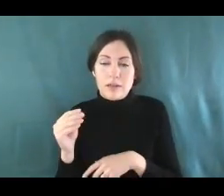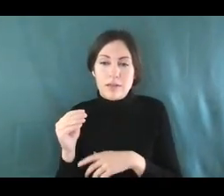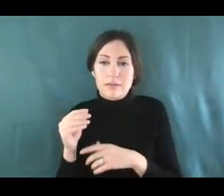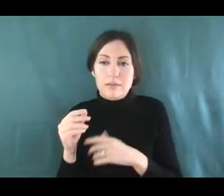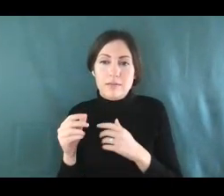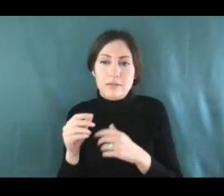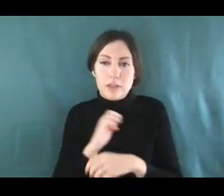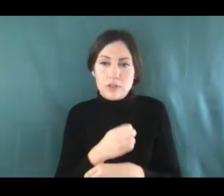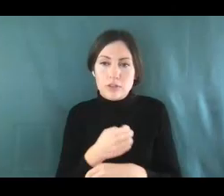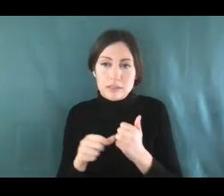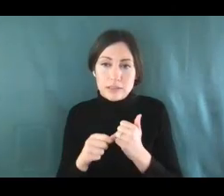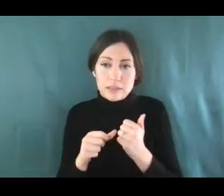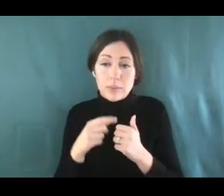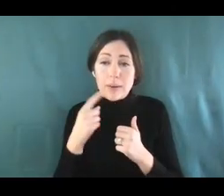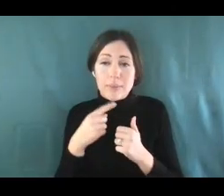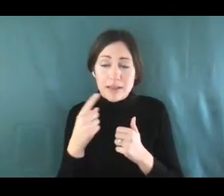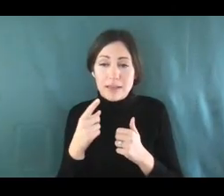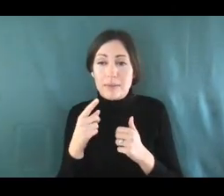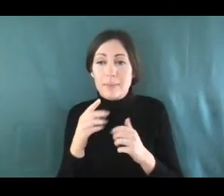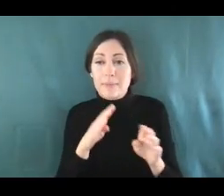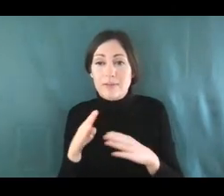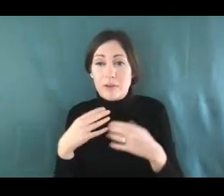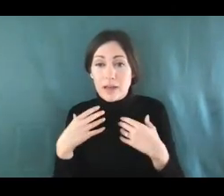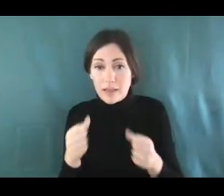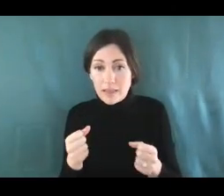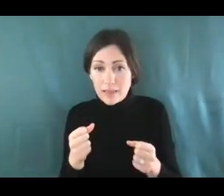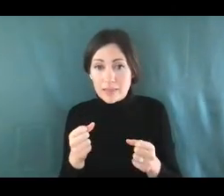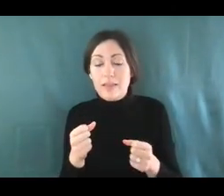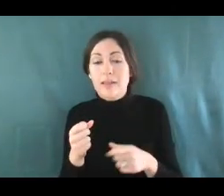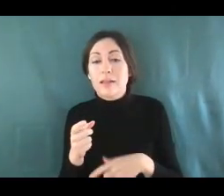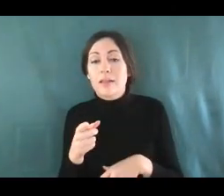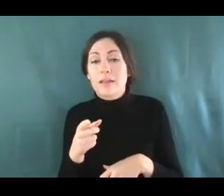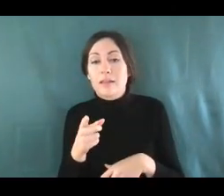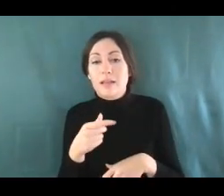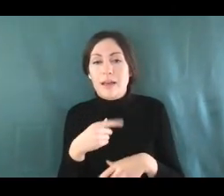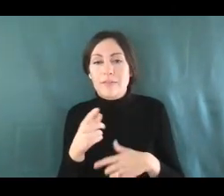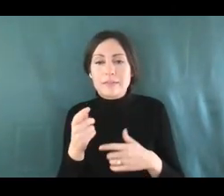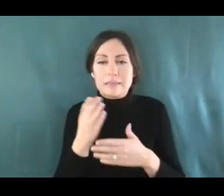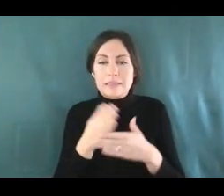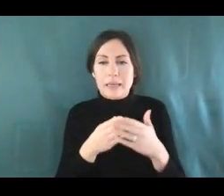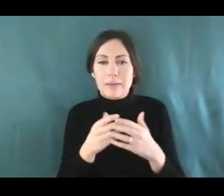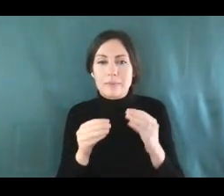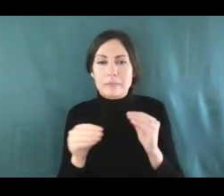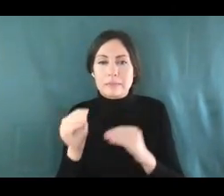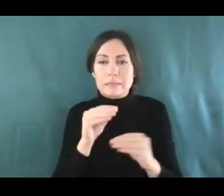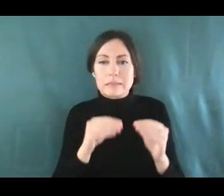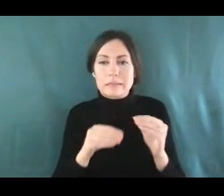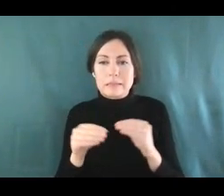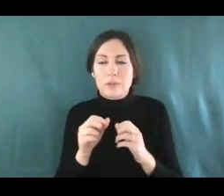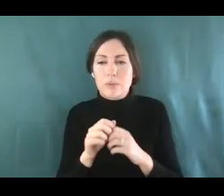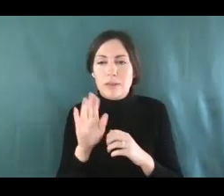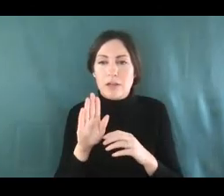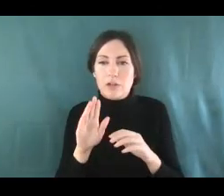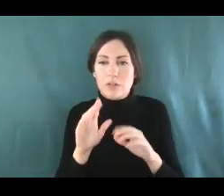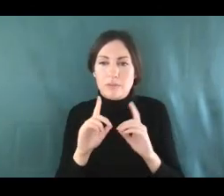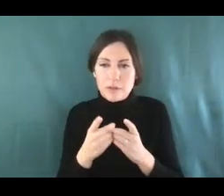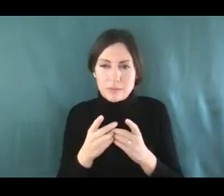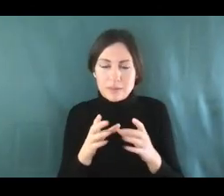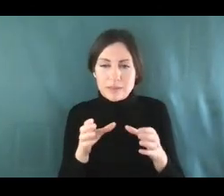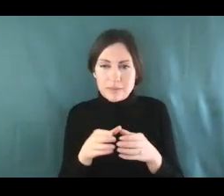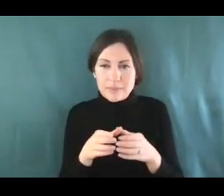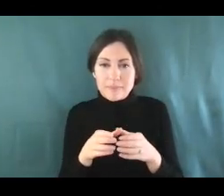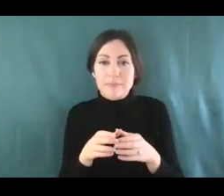and Behavioral Health, as noted on the other side, there were several moves and changes within their division, and then lots